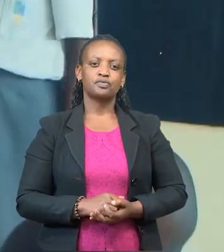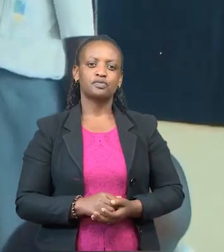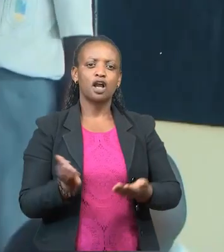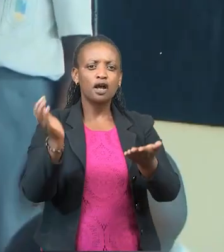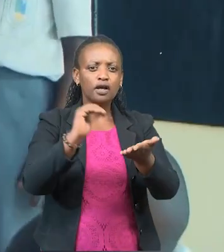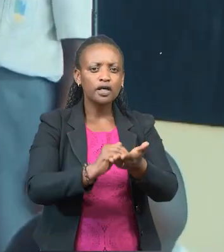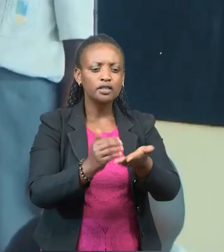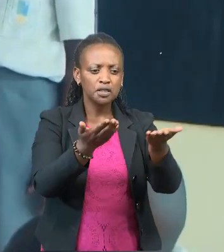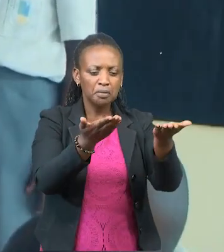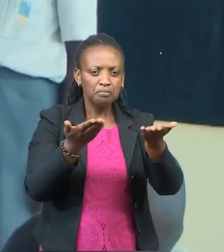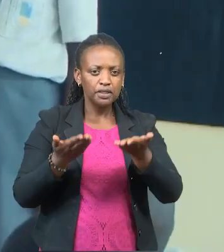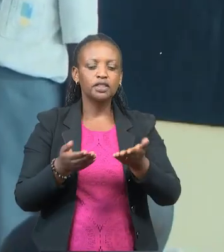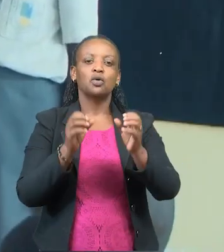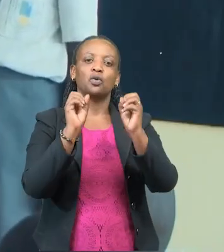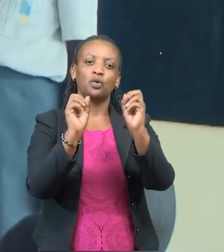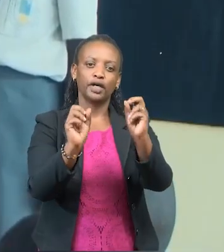milliliters. Again, bring the...